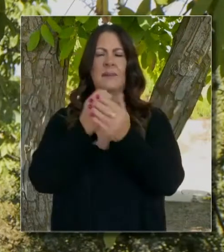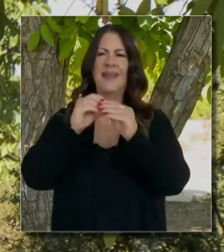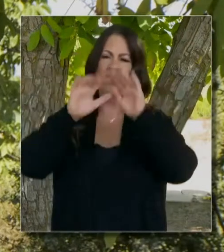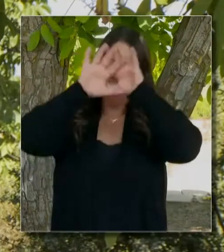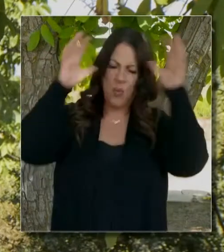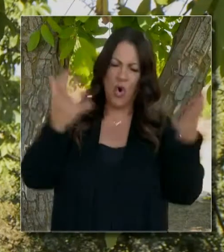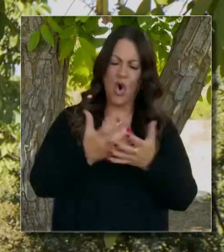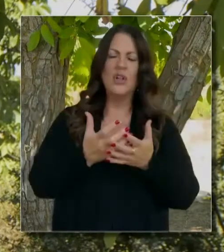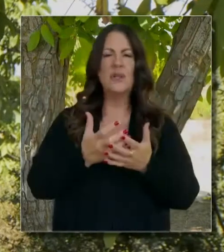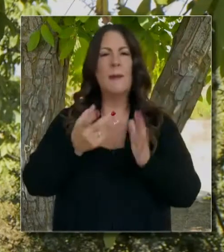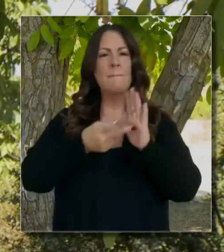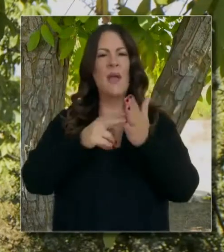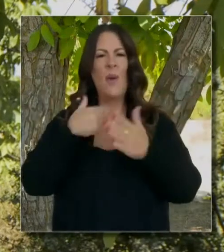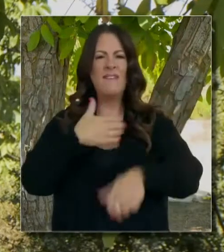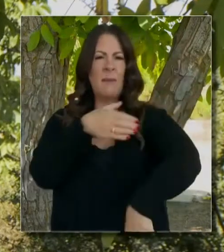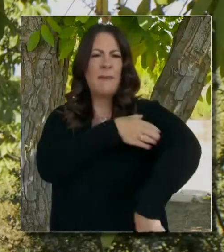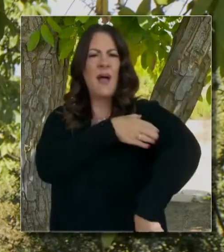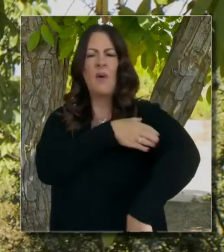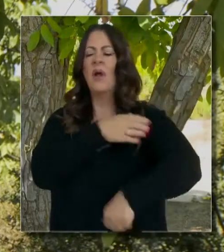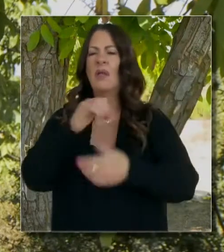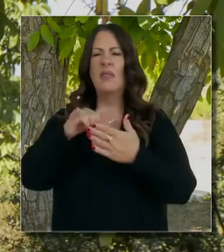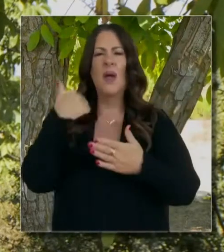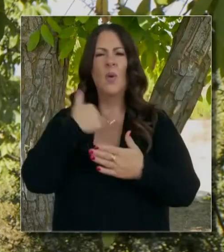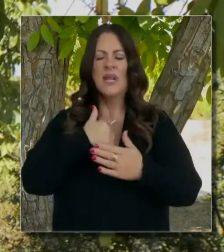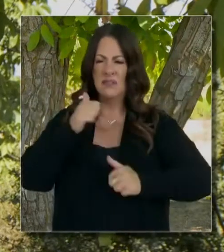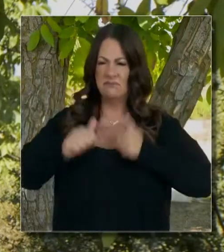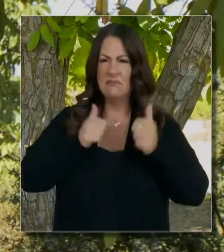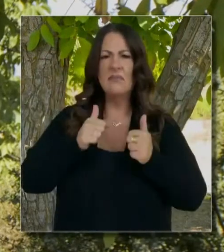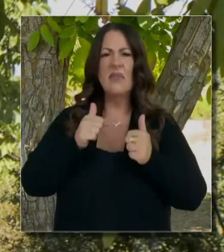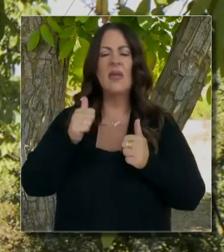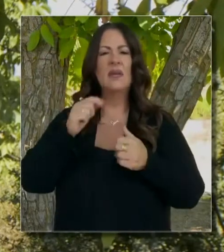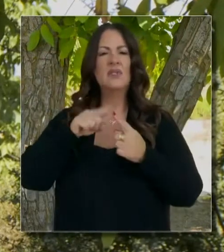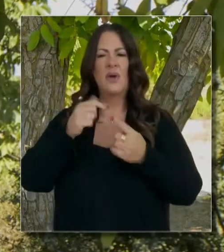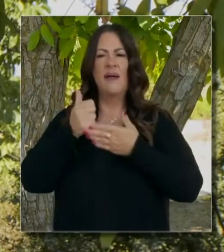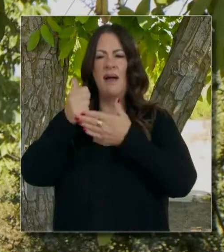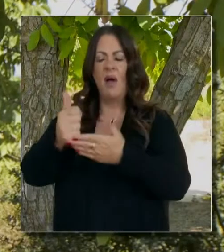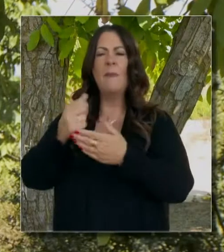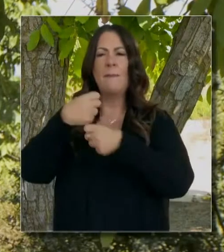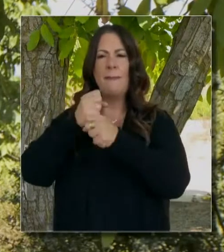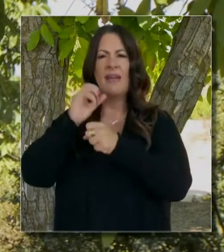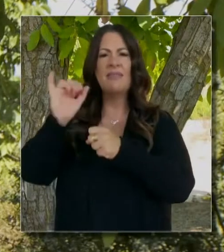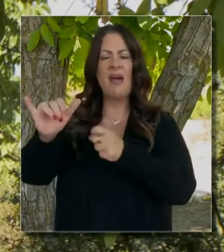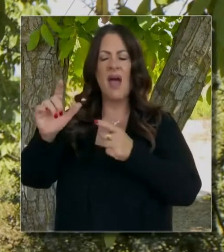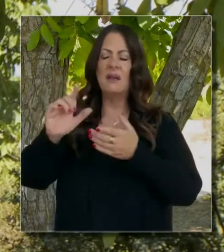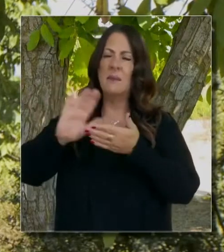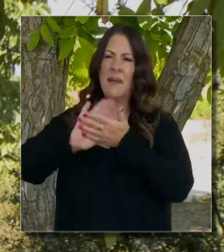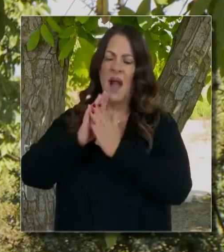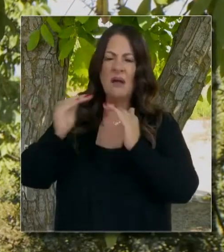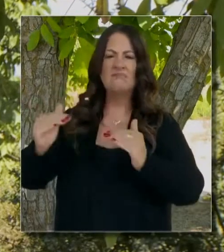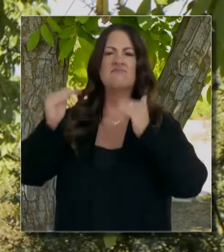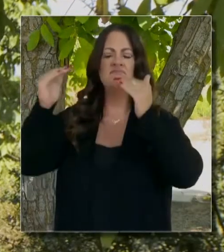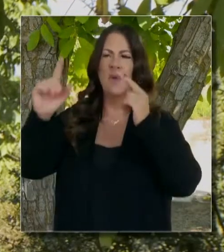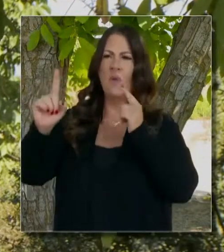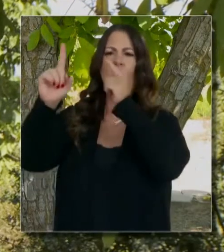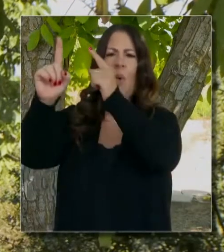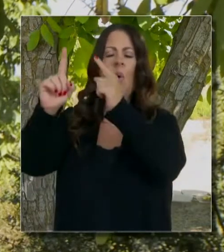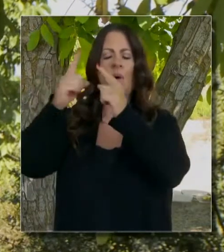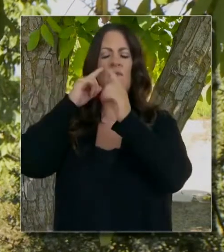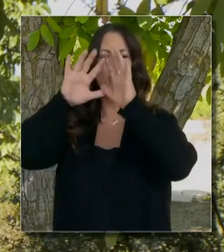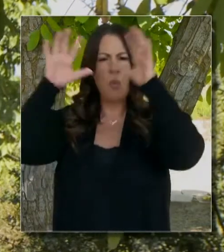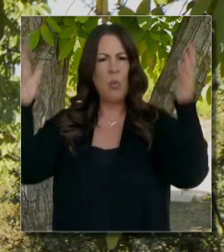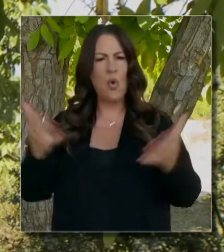its muscles, needs to assert itself and to advance that cause, not only as it relates to its